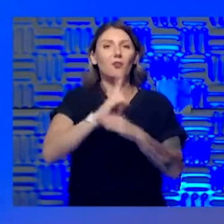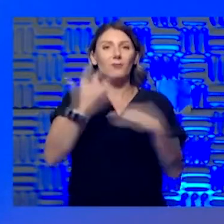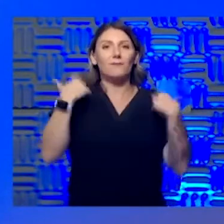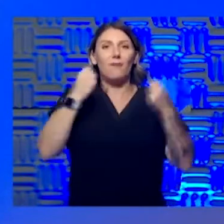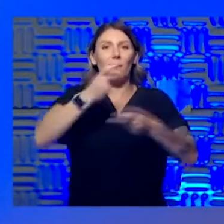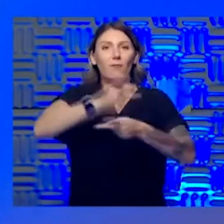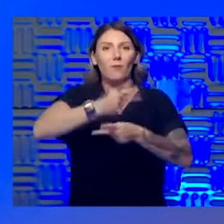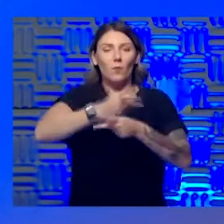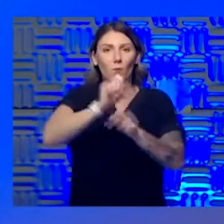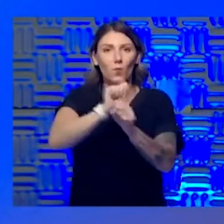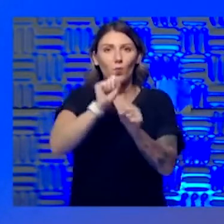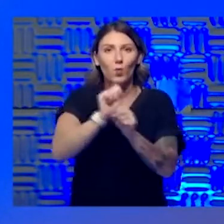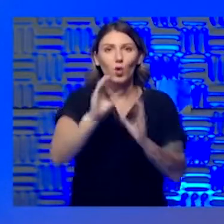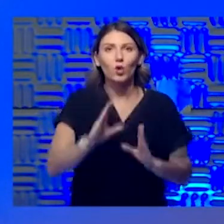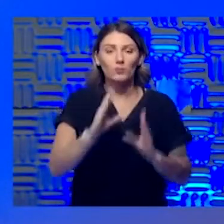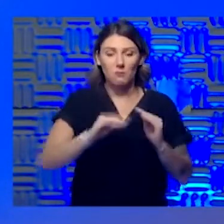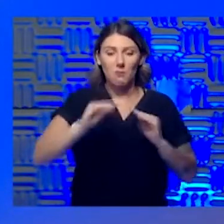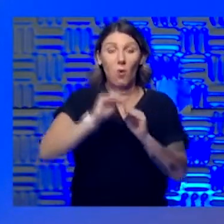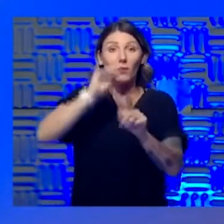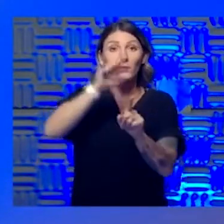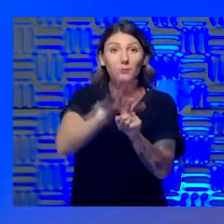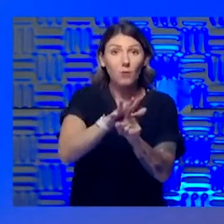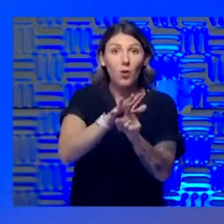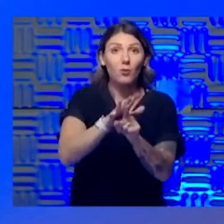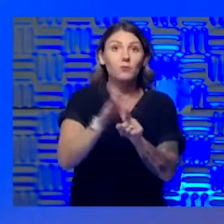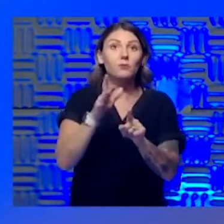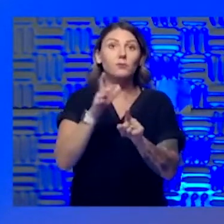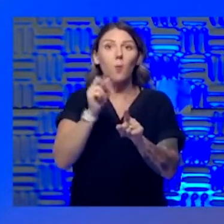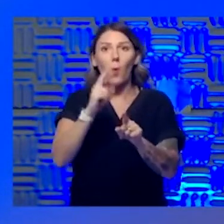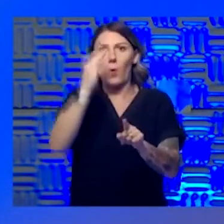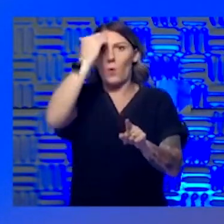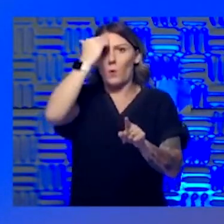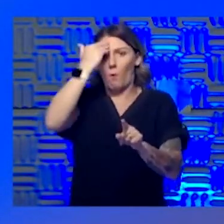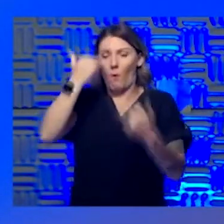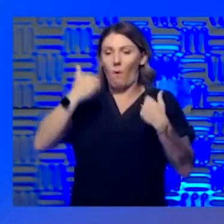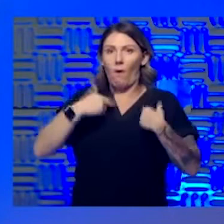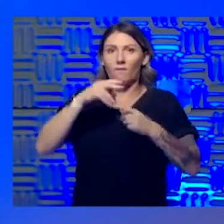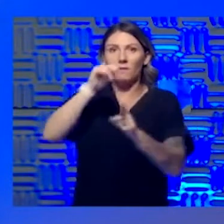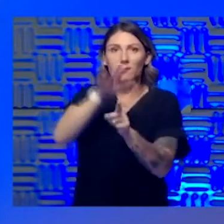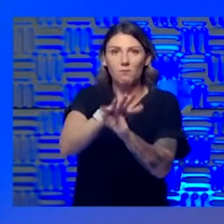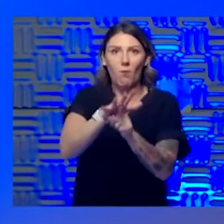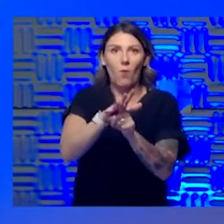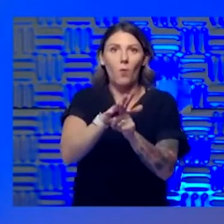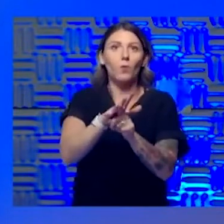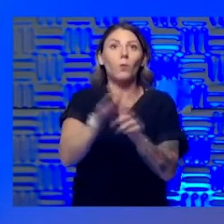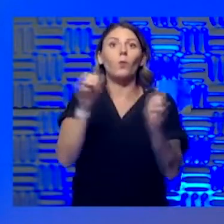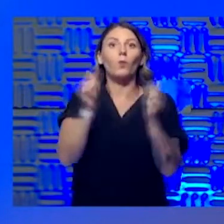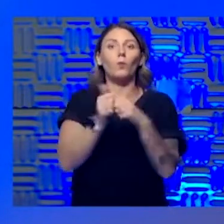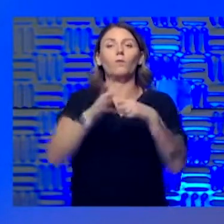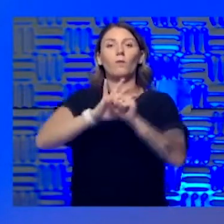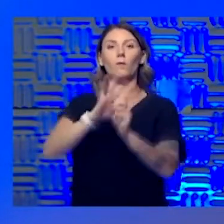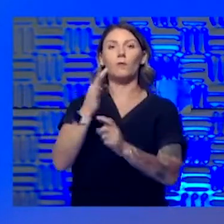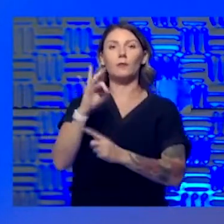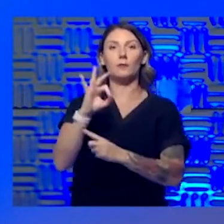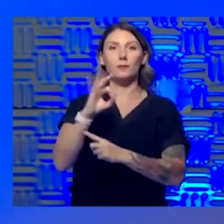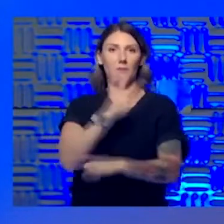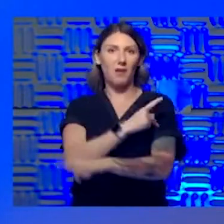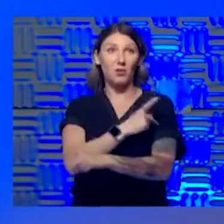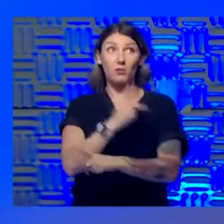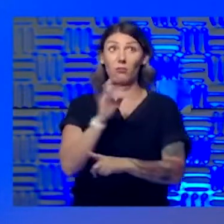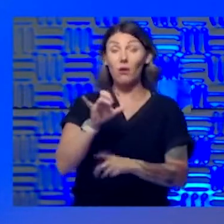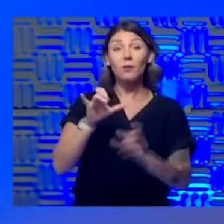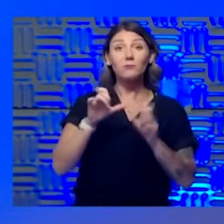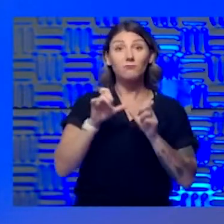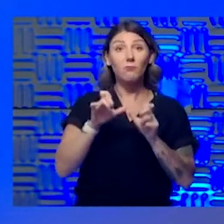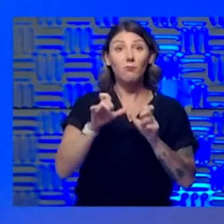are probably more exposed, or they know they have more exposure in treating COVID patients, and that is ongoing right now. And I believe it's